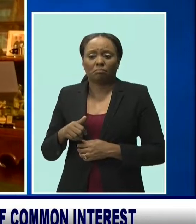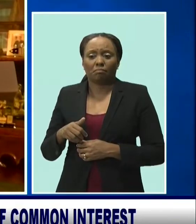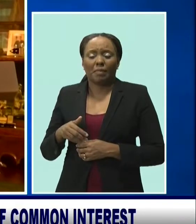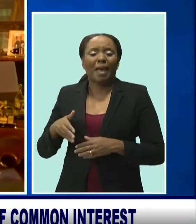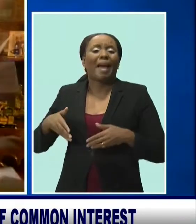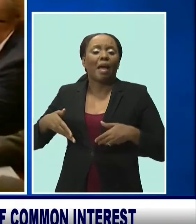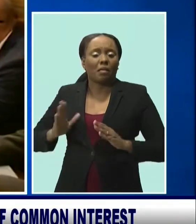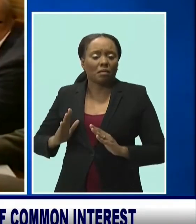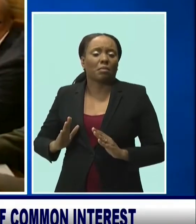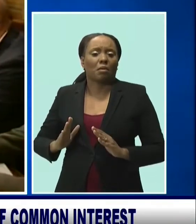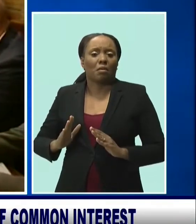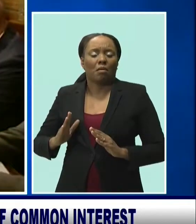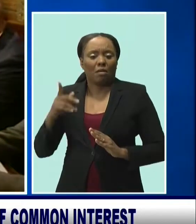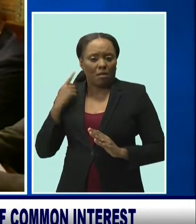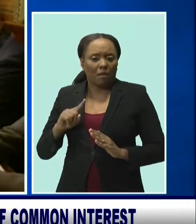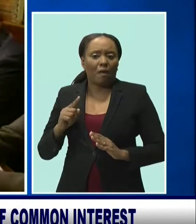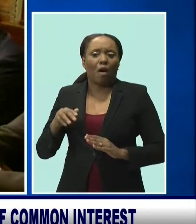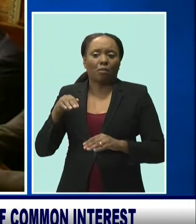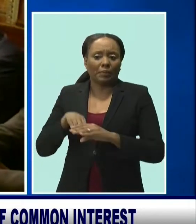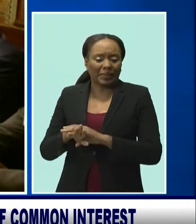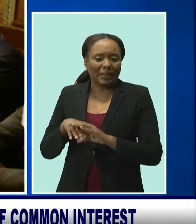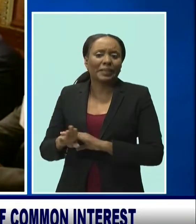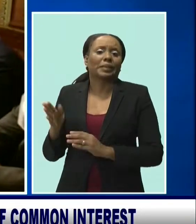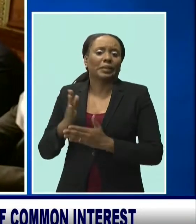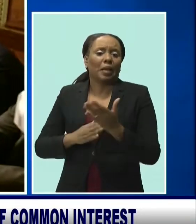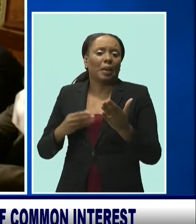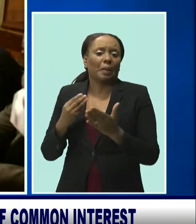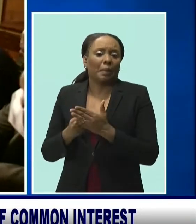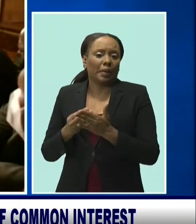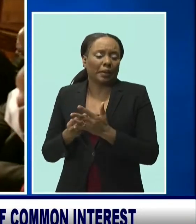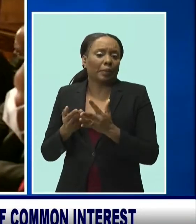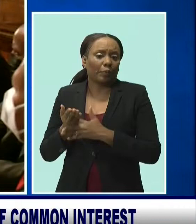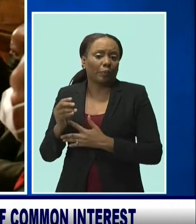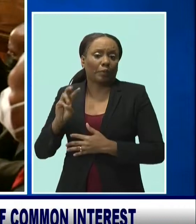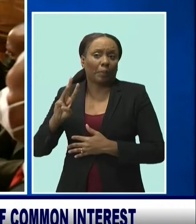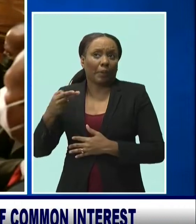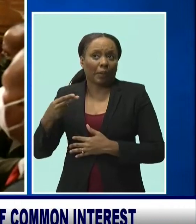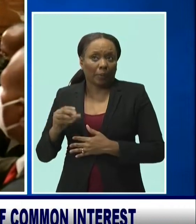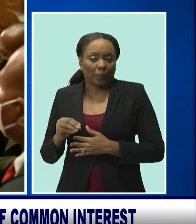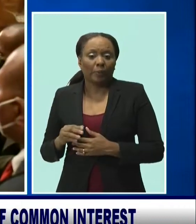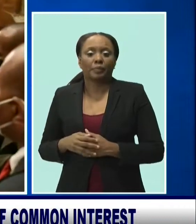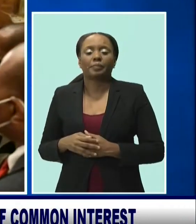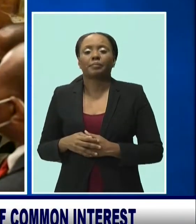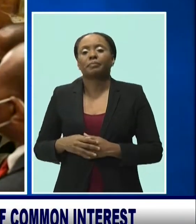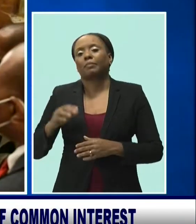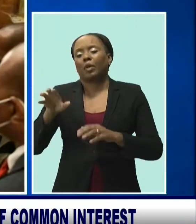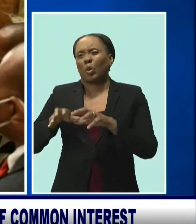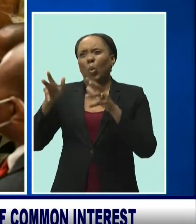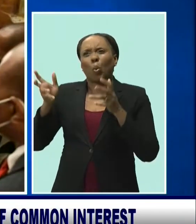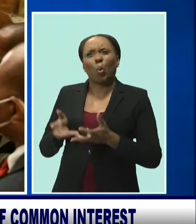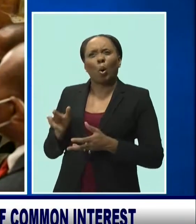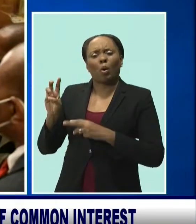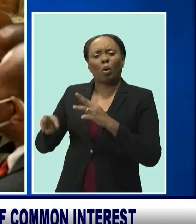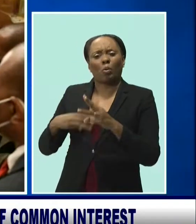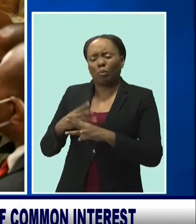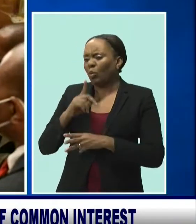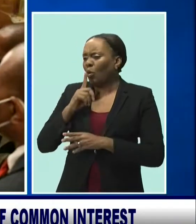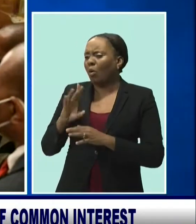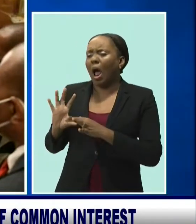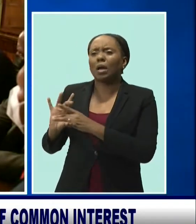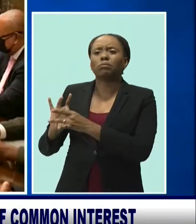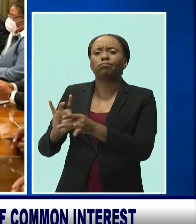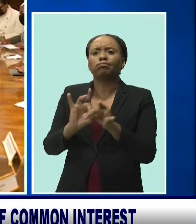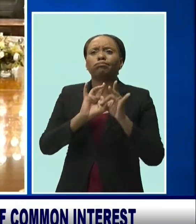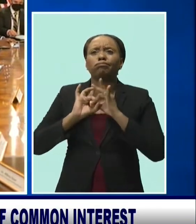line. Meanwhile, Vice President Harris agreed the world is interconnected and interdependent, more so than ever